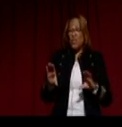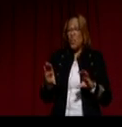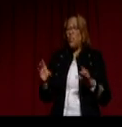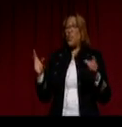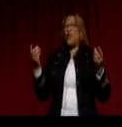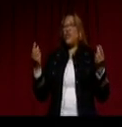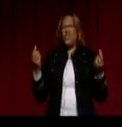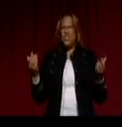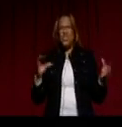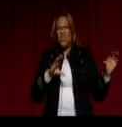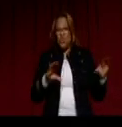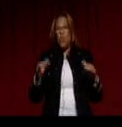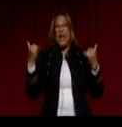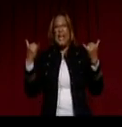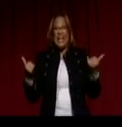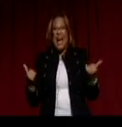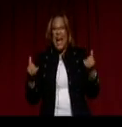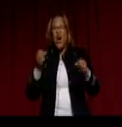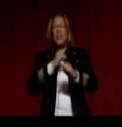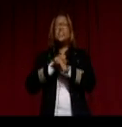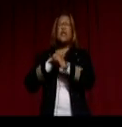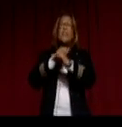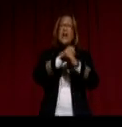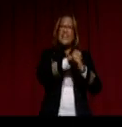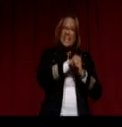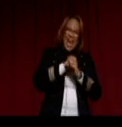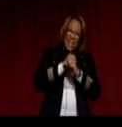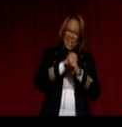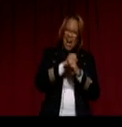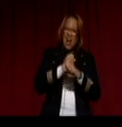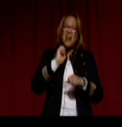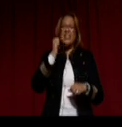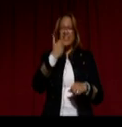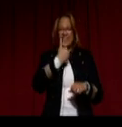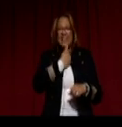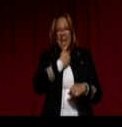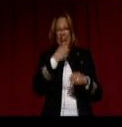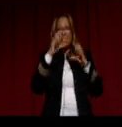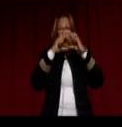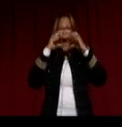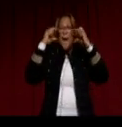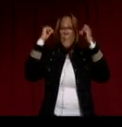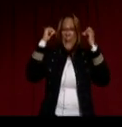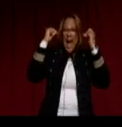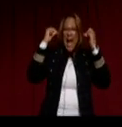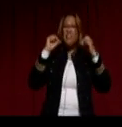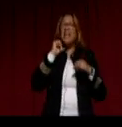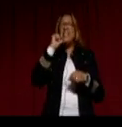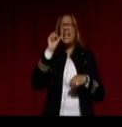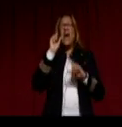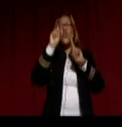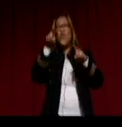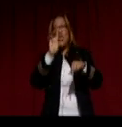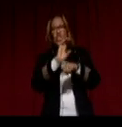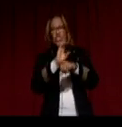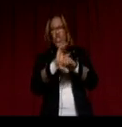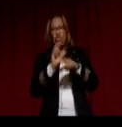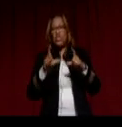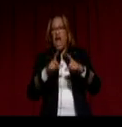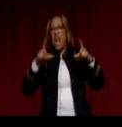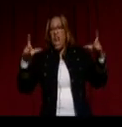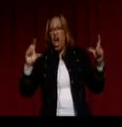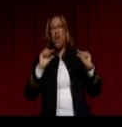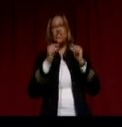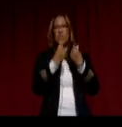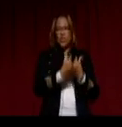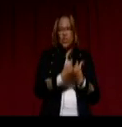now, to take protective measures like wearing a mask outside, not having congregations in large numbers?